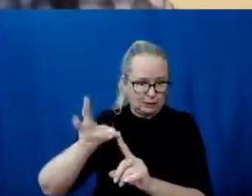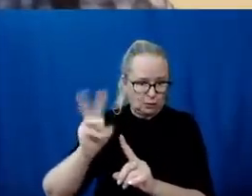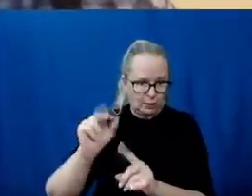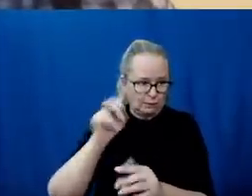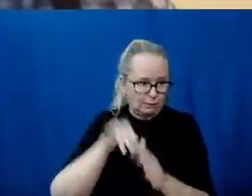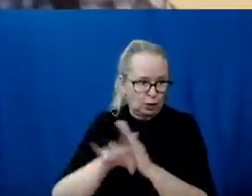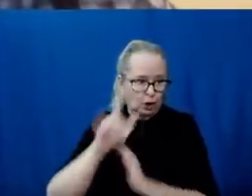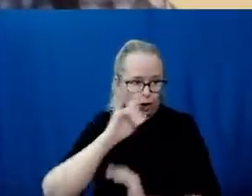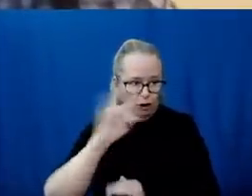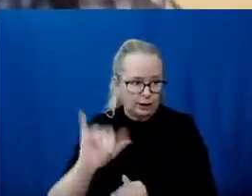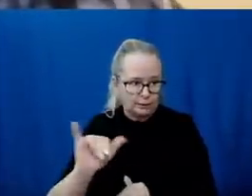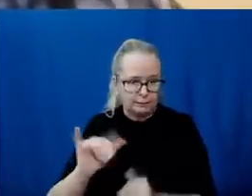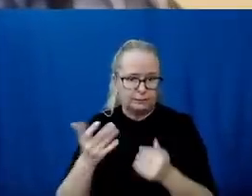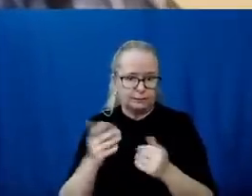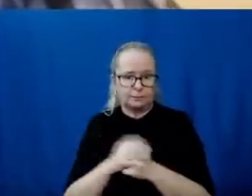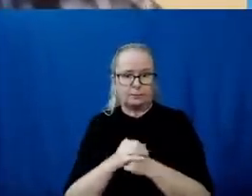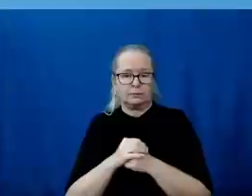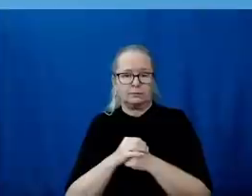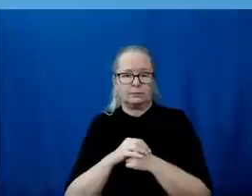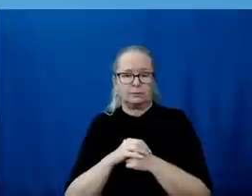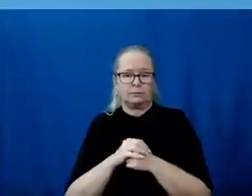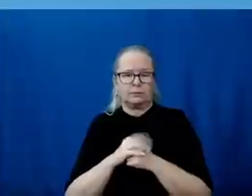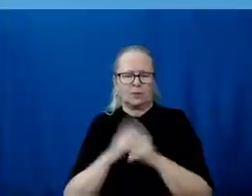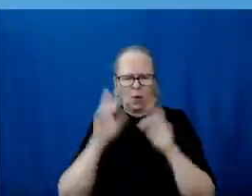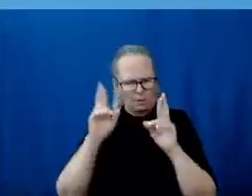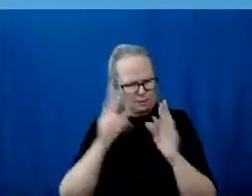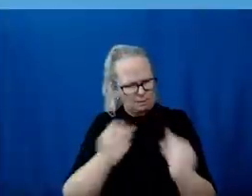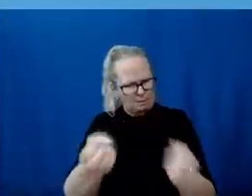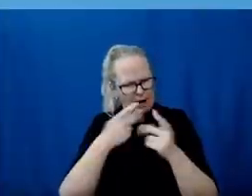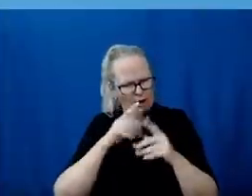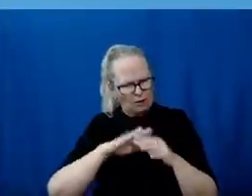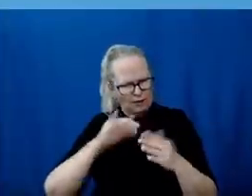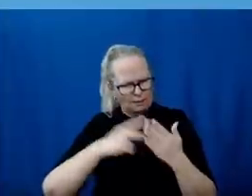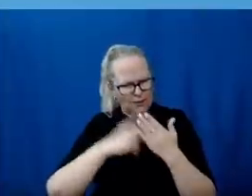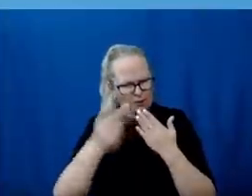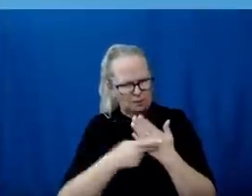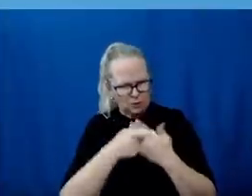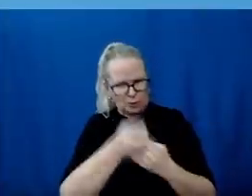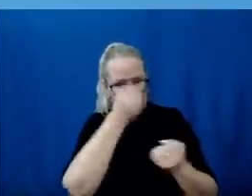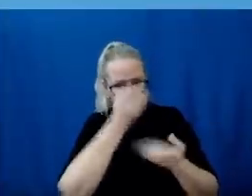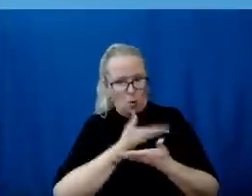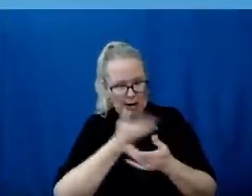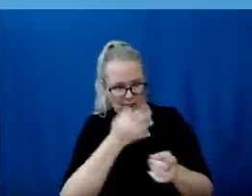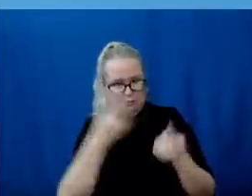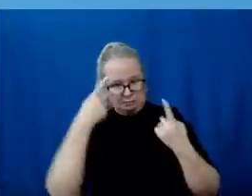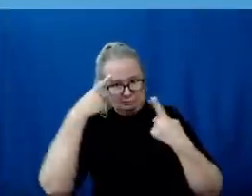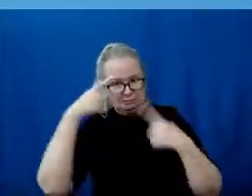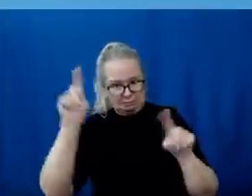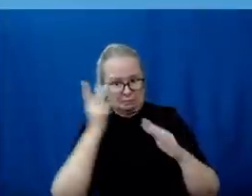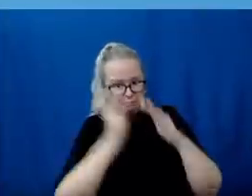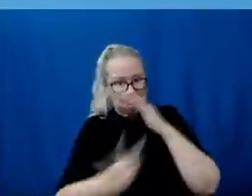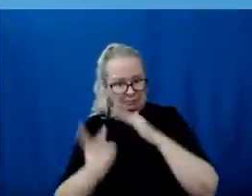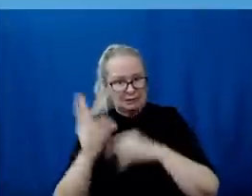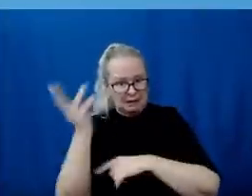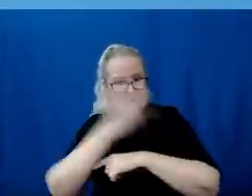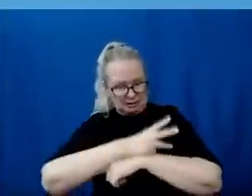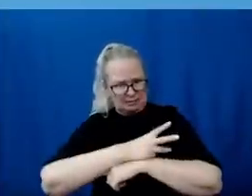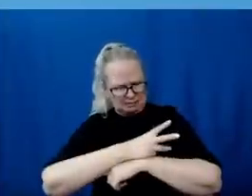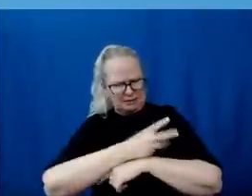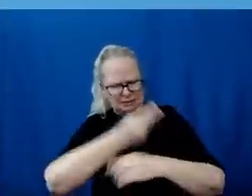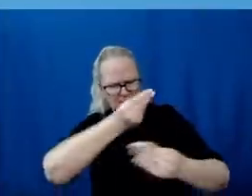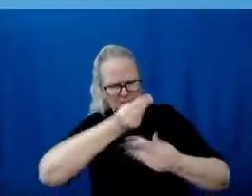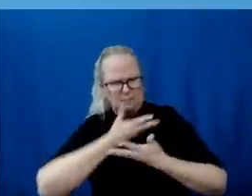Let's see what the sixth wave looks like. And I'm hoping you would you may come back on this program and say that you guys